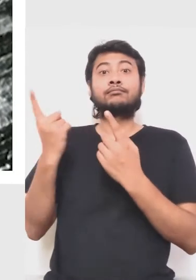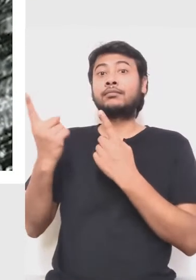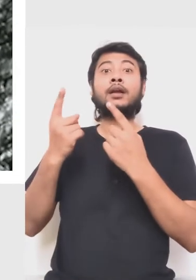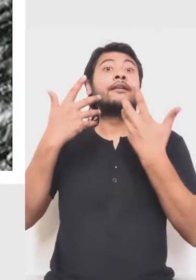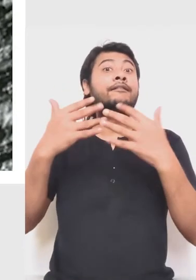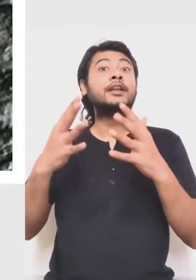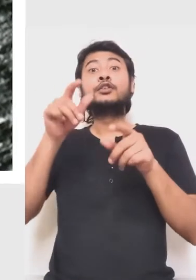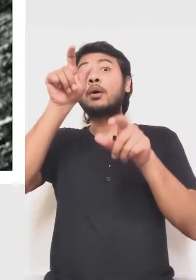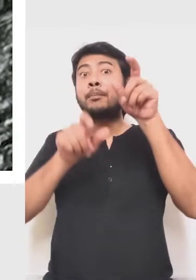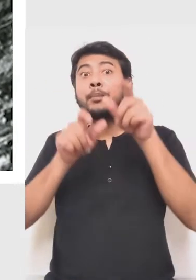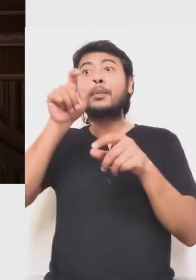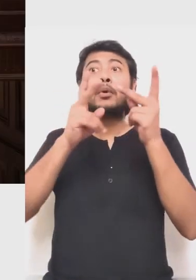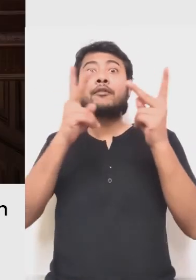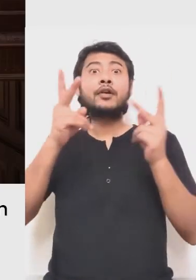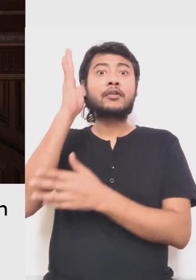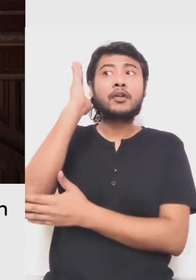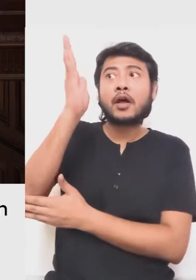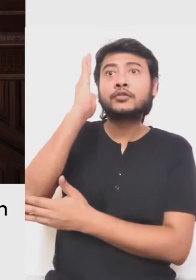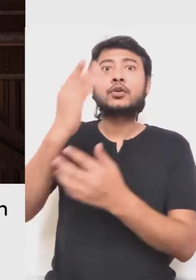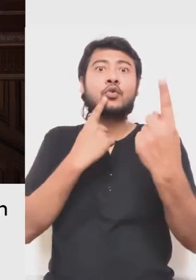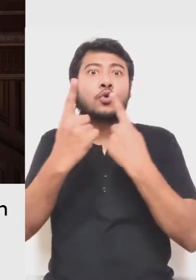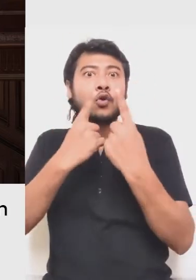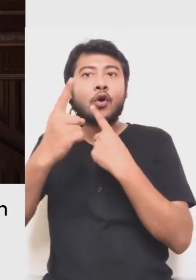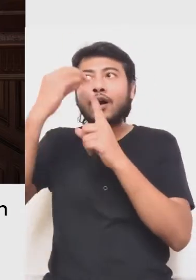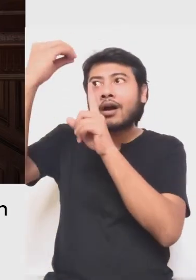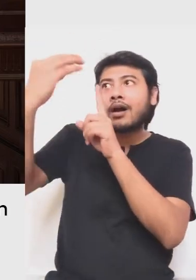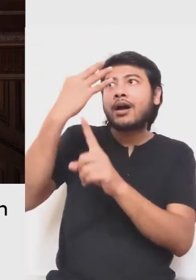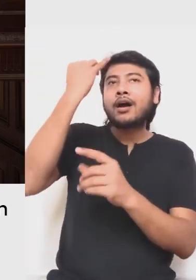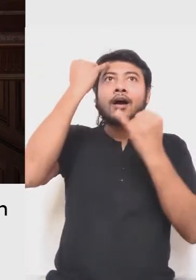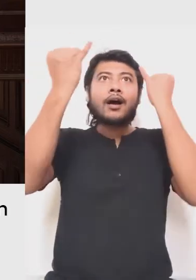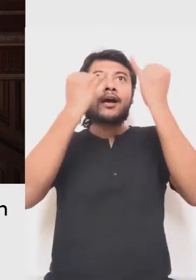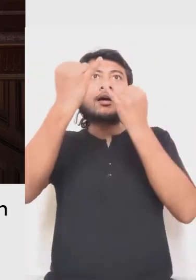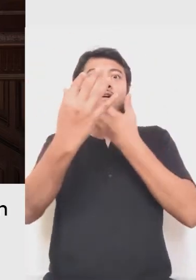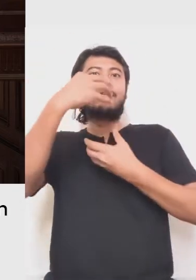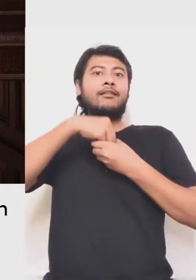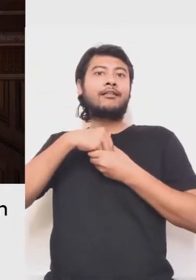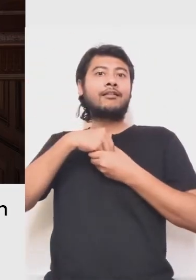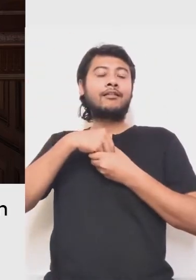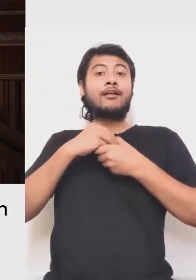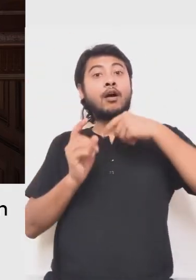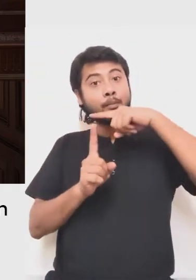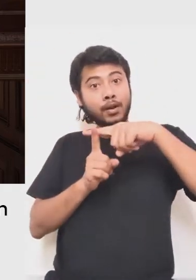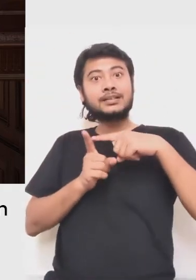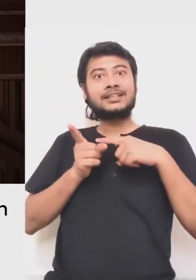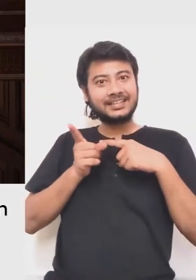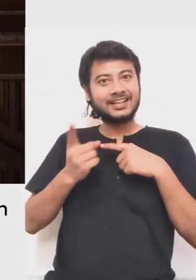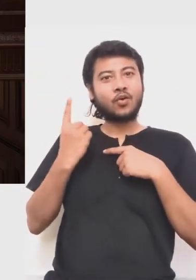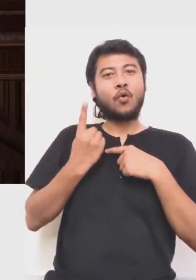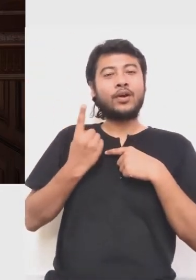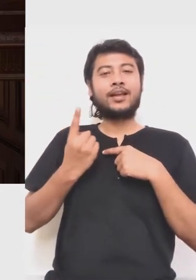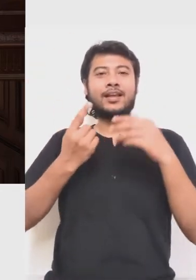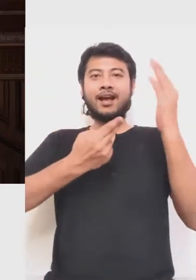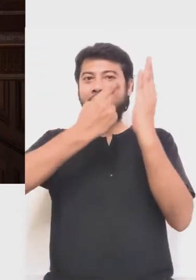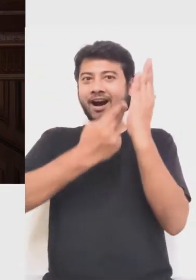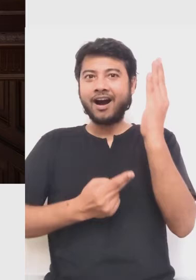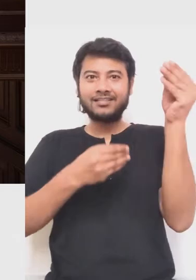his interactions with the audience. However, this attention to process and collaboration is also present in other forms, and